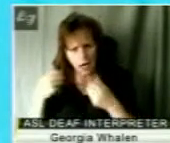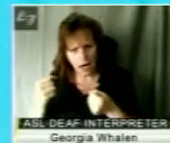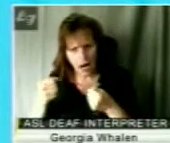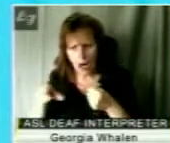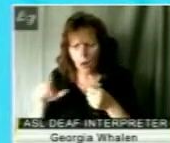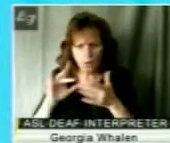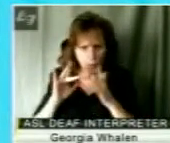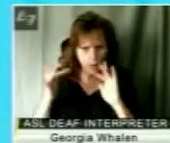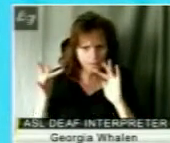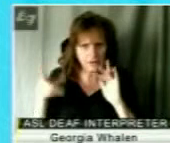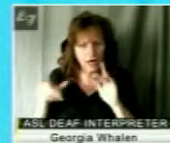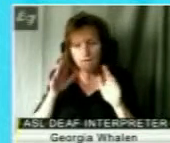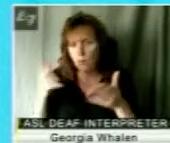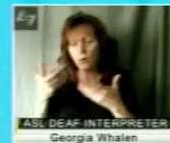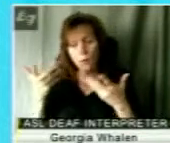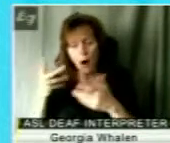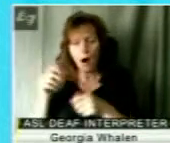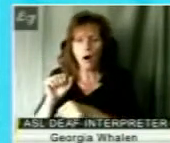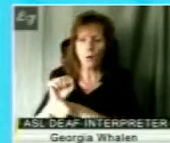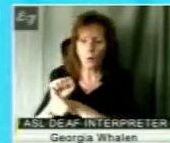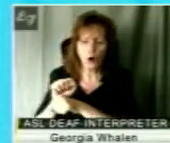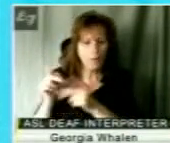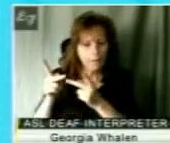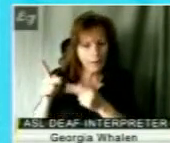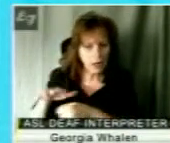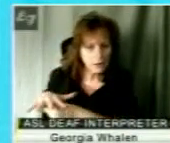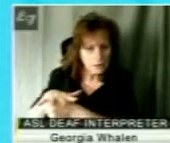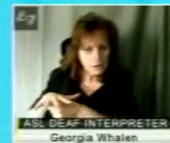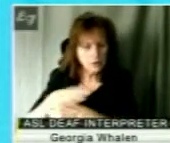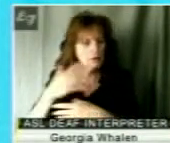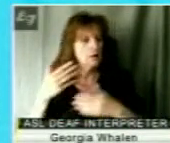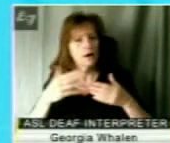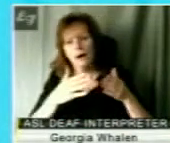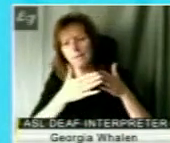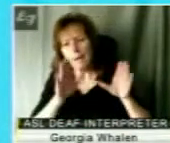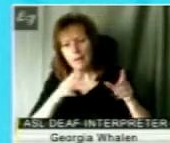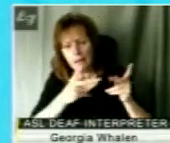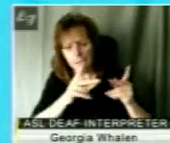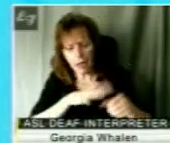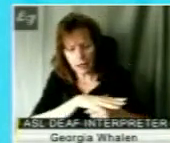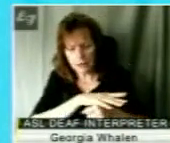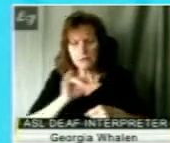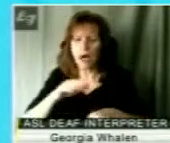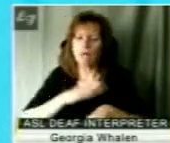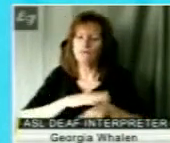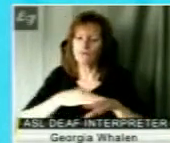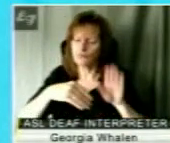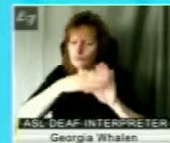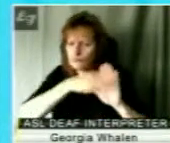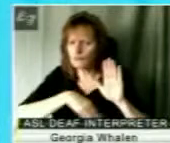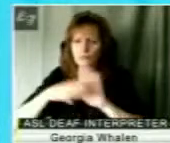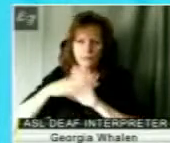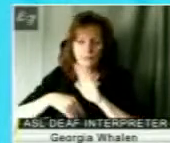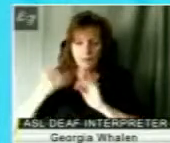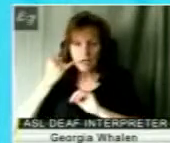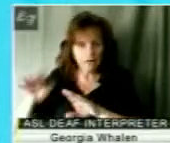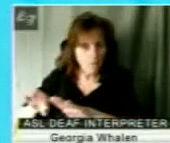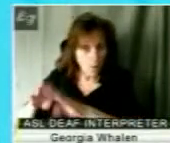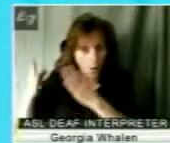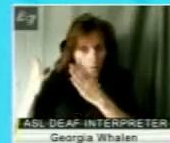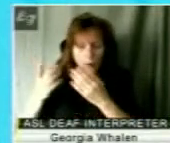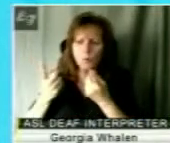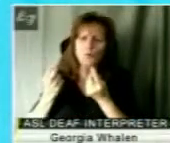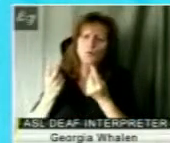website focused on workplace and public place settings to provide some guidance around workplaces that are opened or opening, as well as